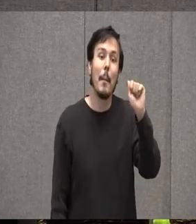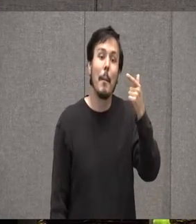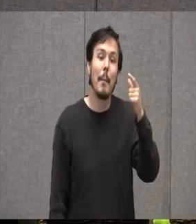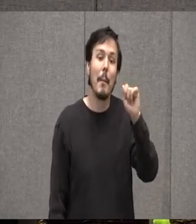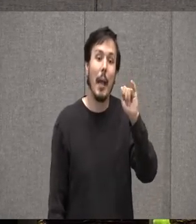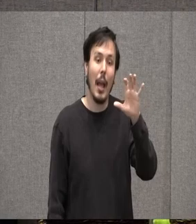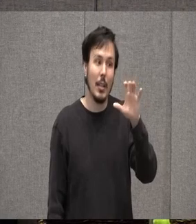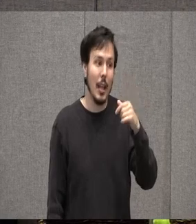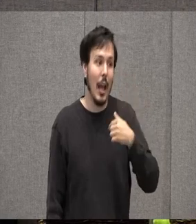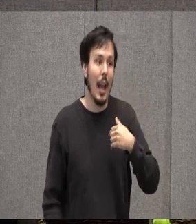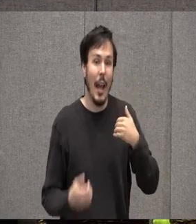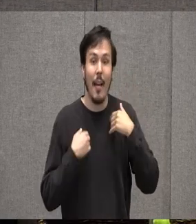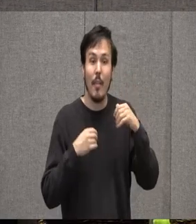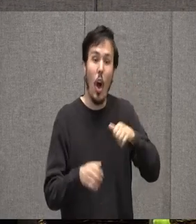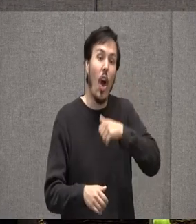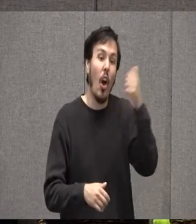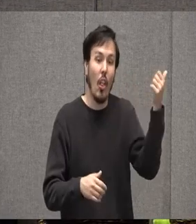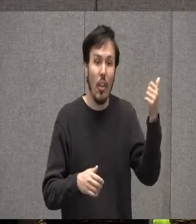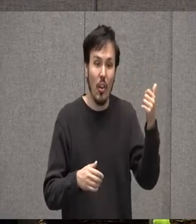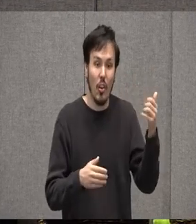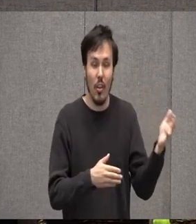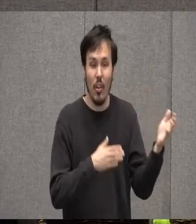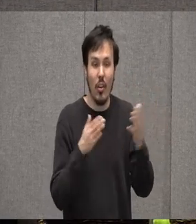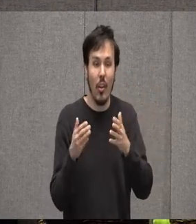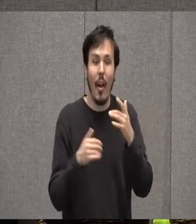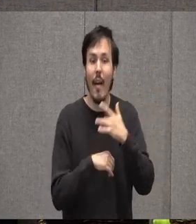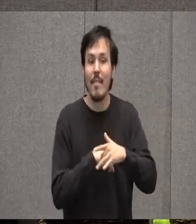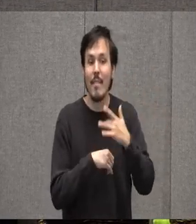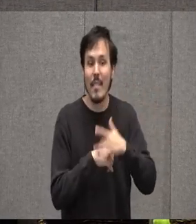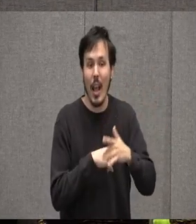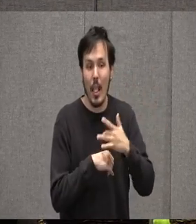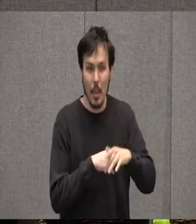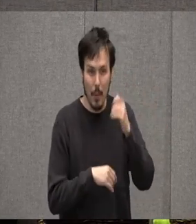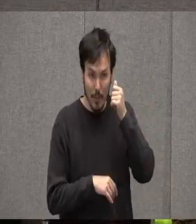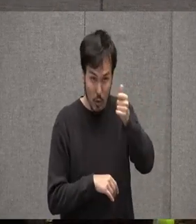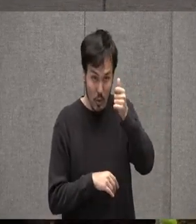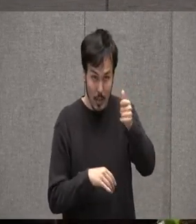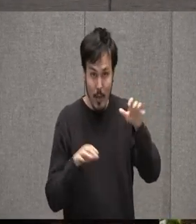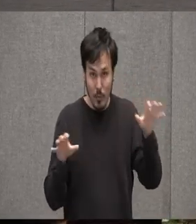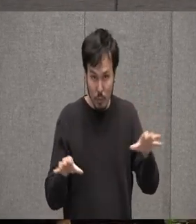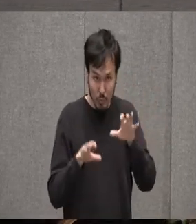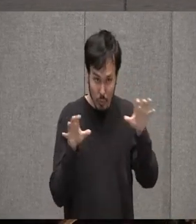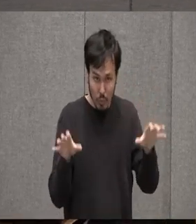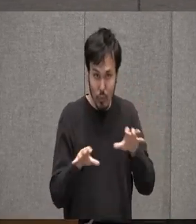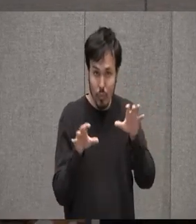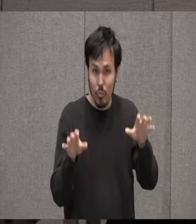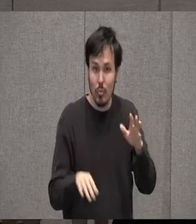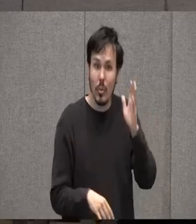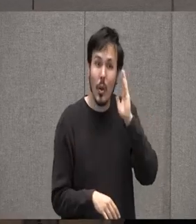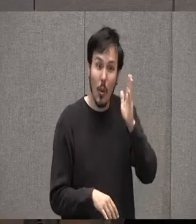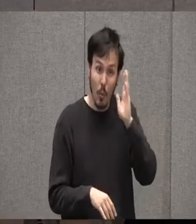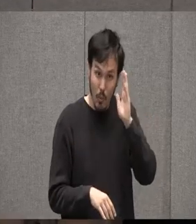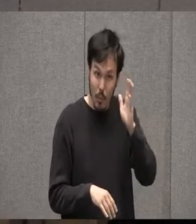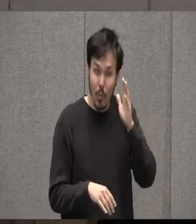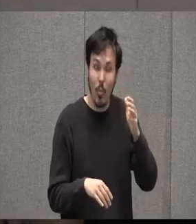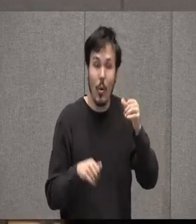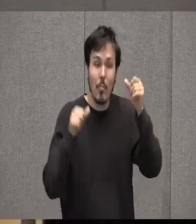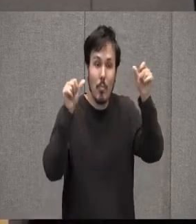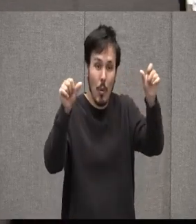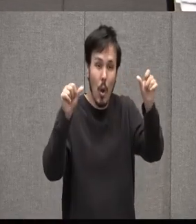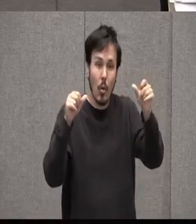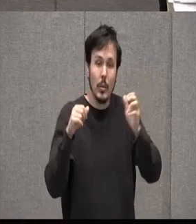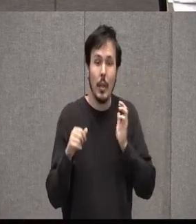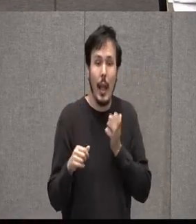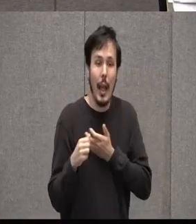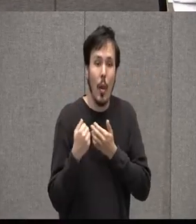and solve when you have time to get back to this. And also I wanted to let you know that we will have these resources available to